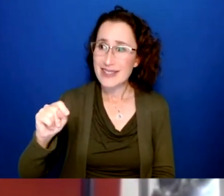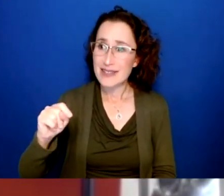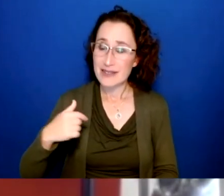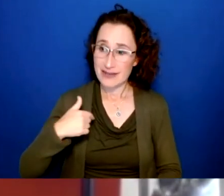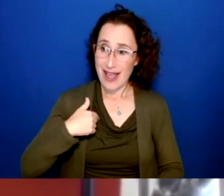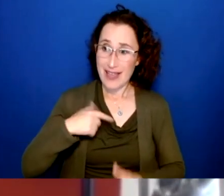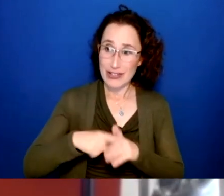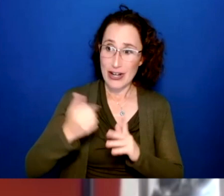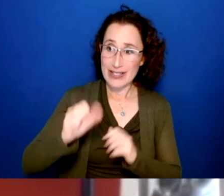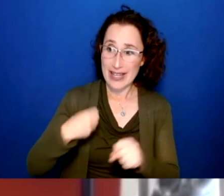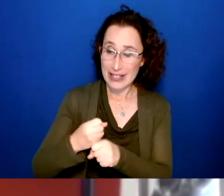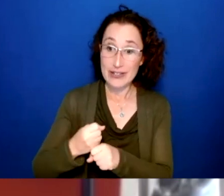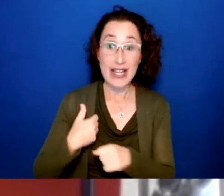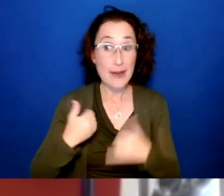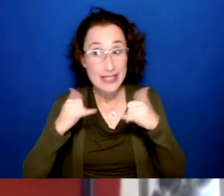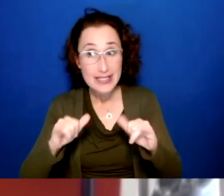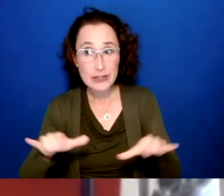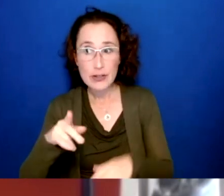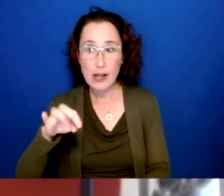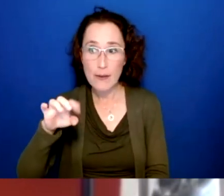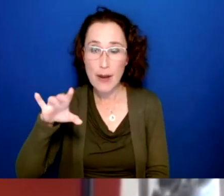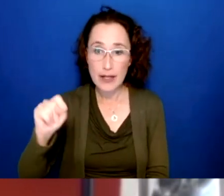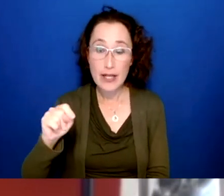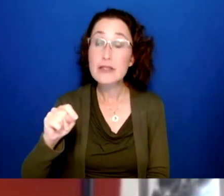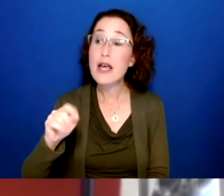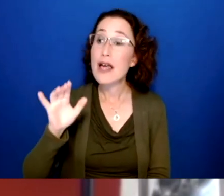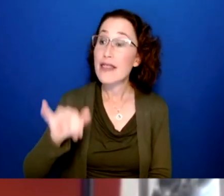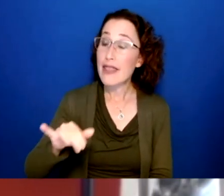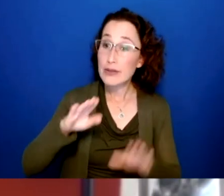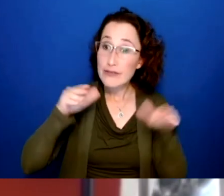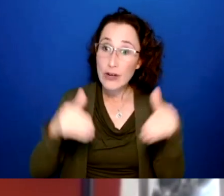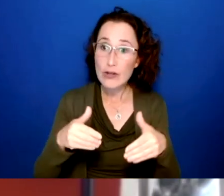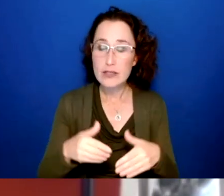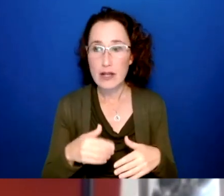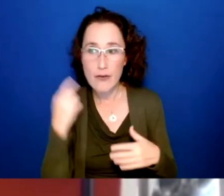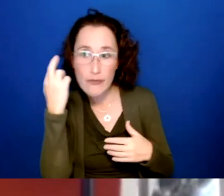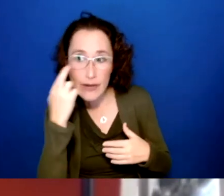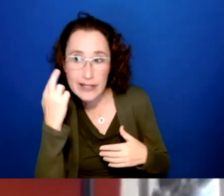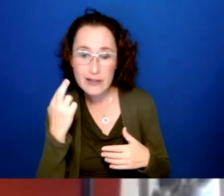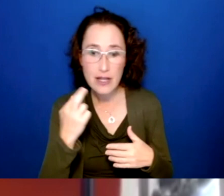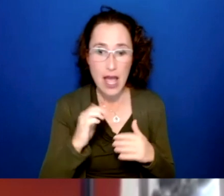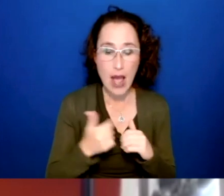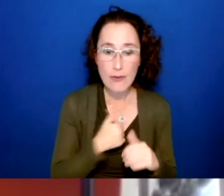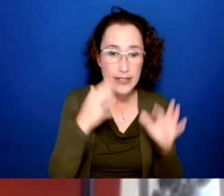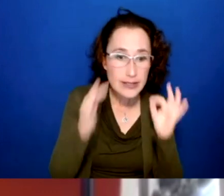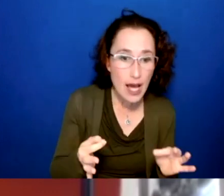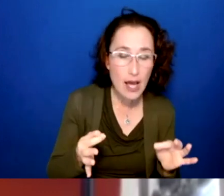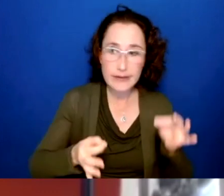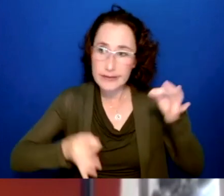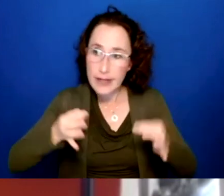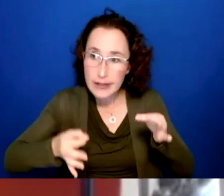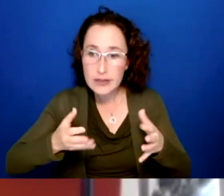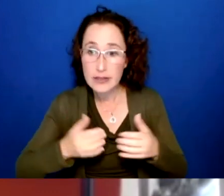it. And the podcast has always been about the psychology of reasoning and decision-making and judgment. And so you do that long enough and you build up a